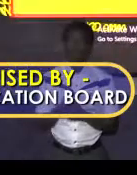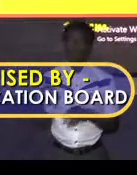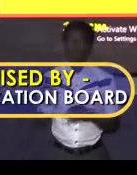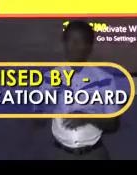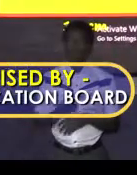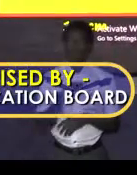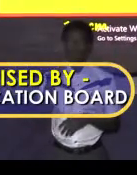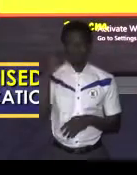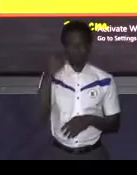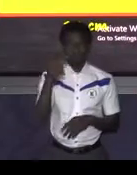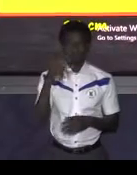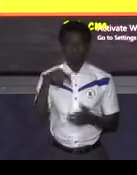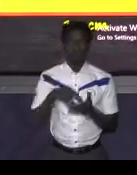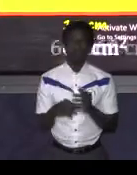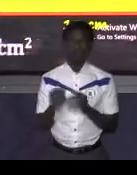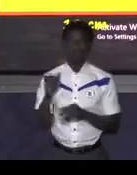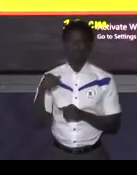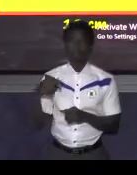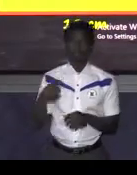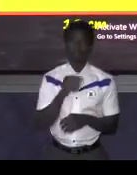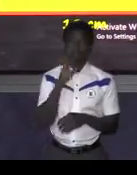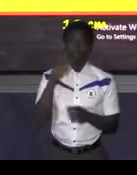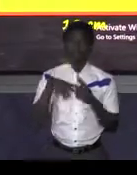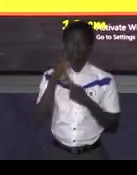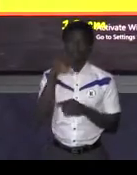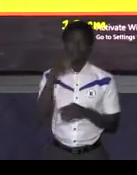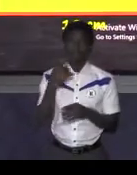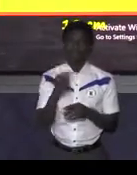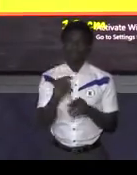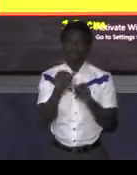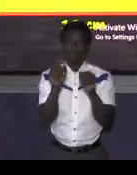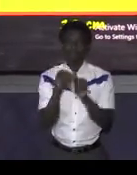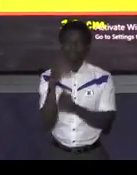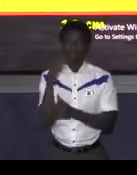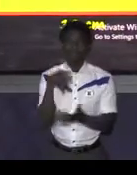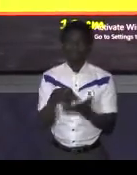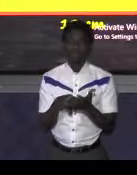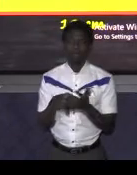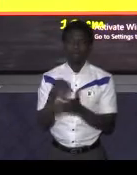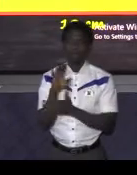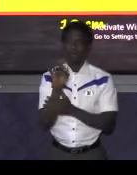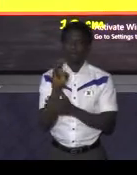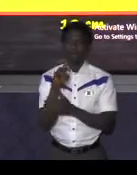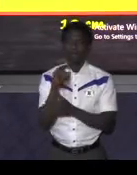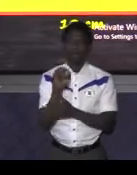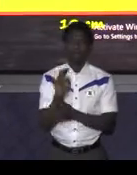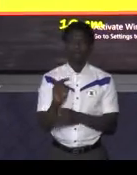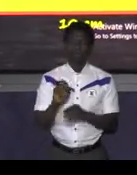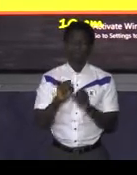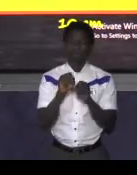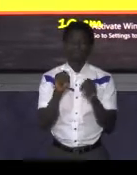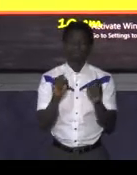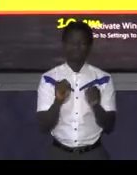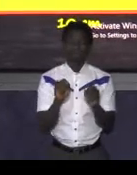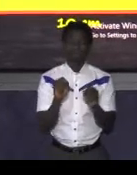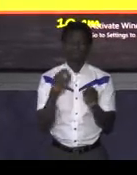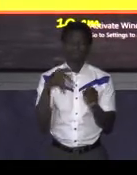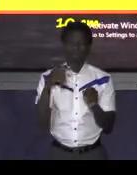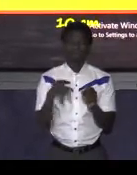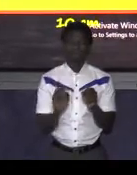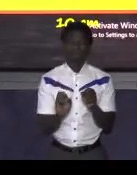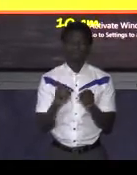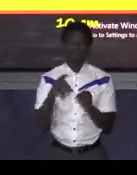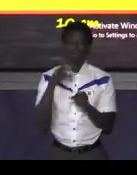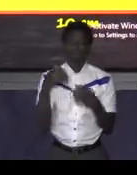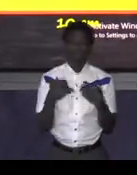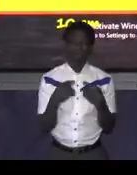check out these ones. Yes, we have to find the area of this compound shape. Remember that to find the area of compound shapes,